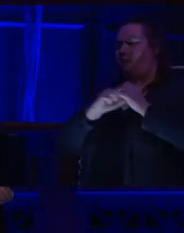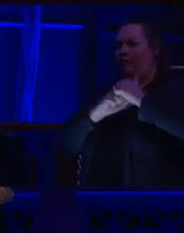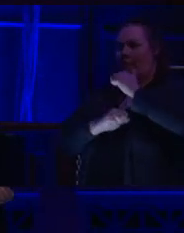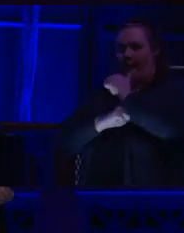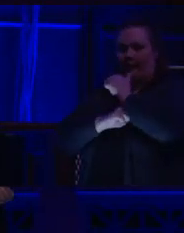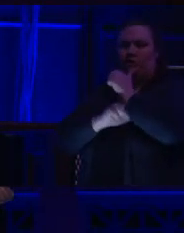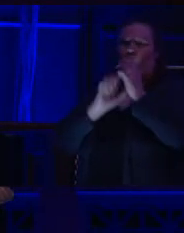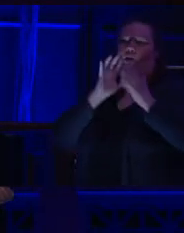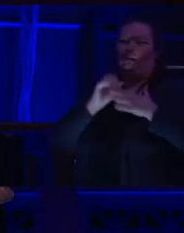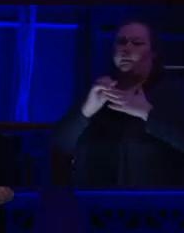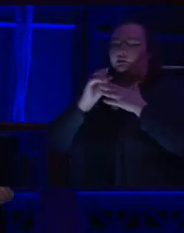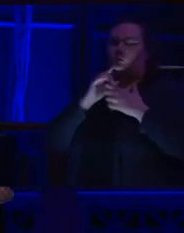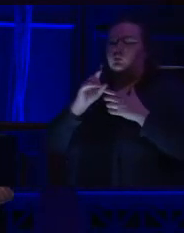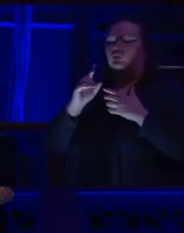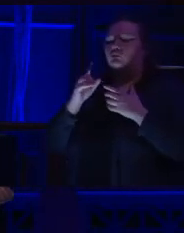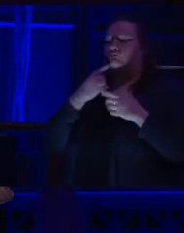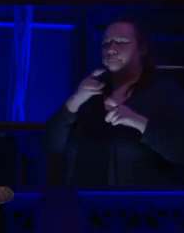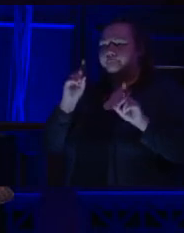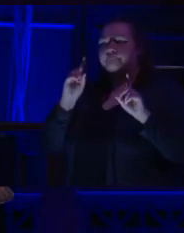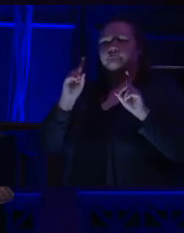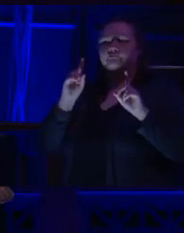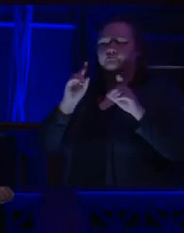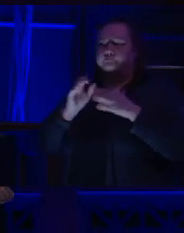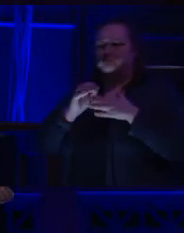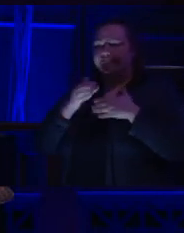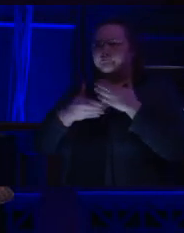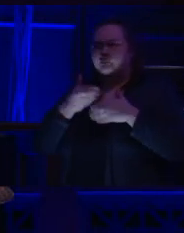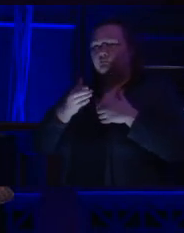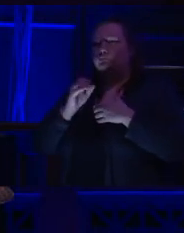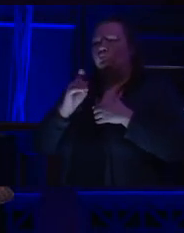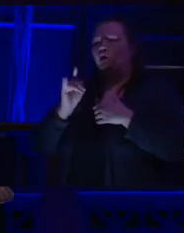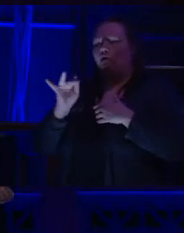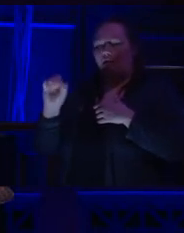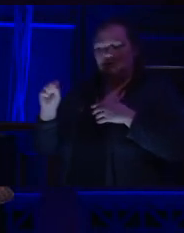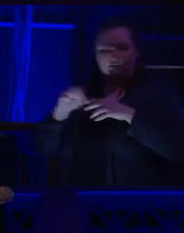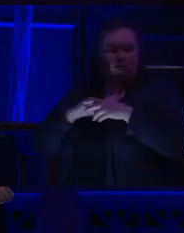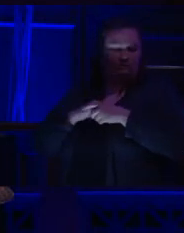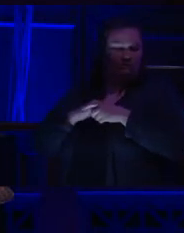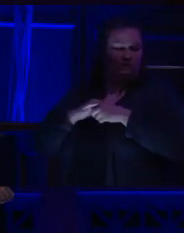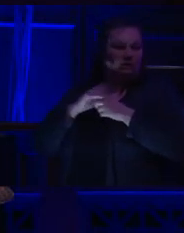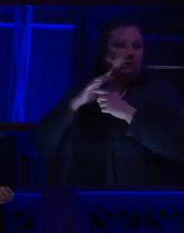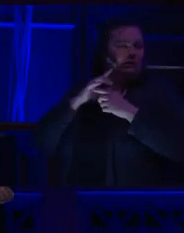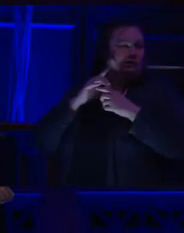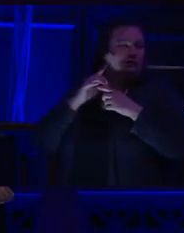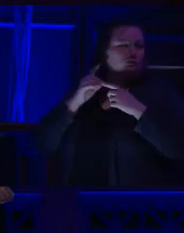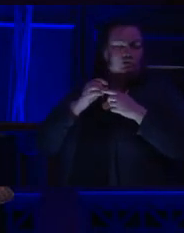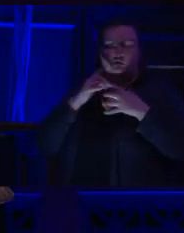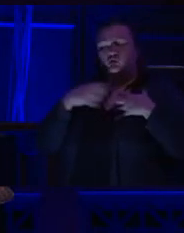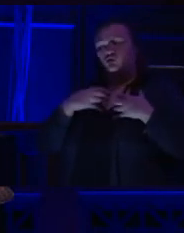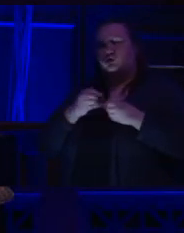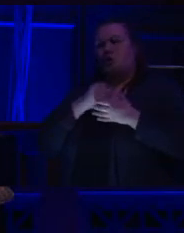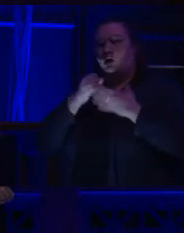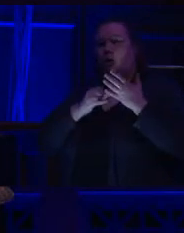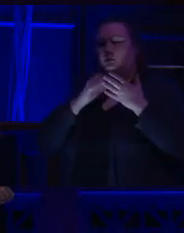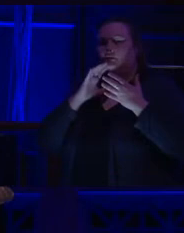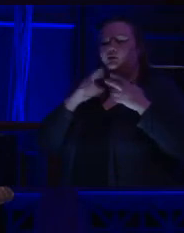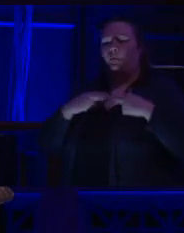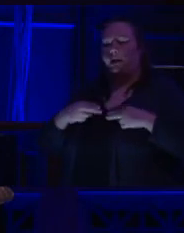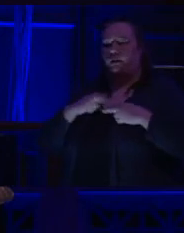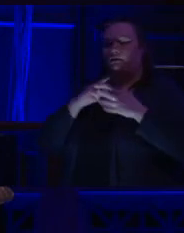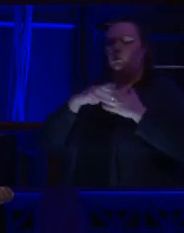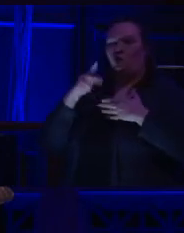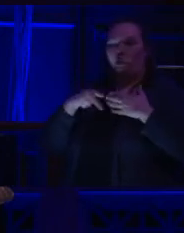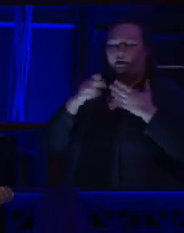that would lead to sustainable peace and progress, and has developed strong arts and humanities program at his